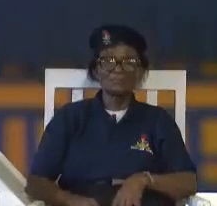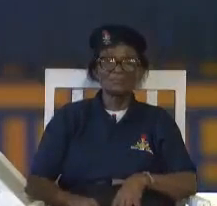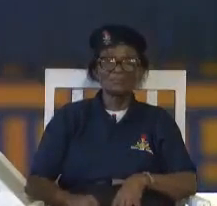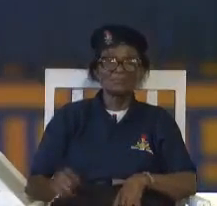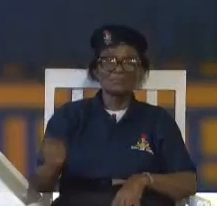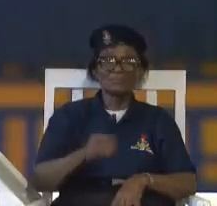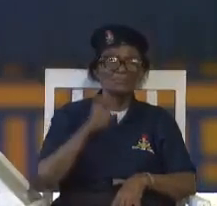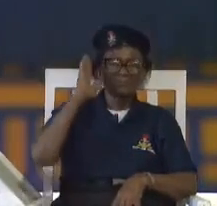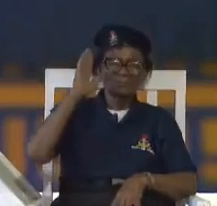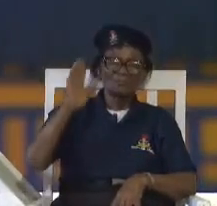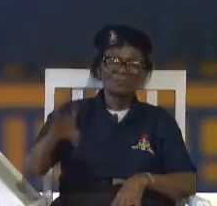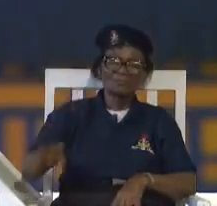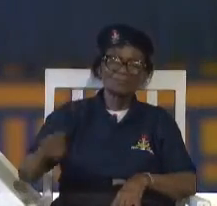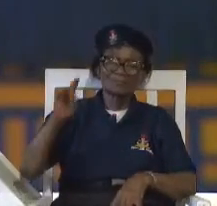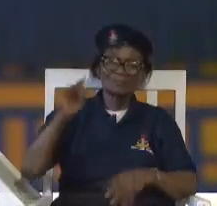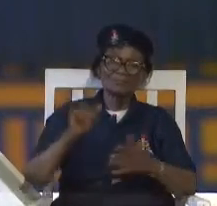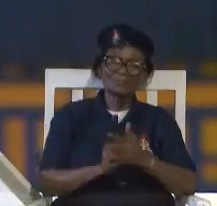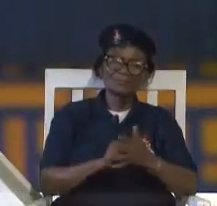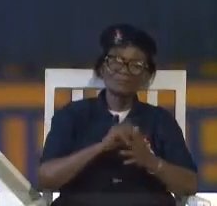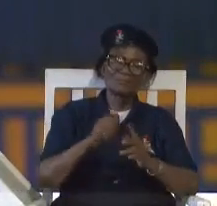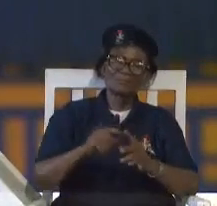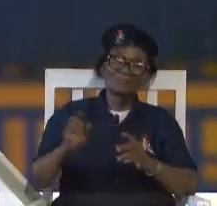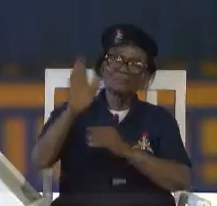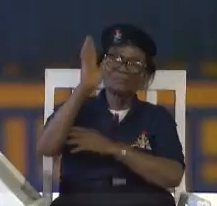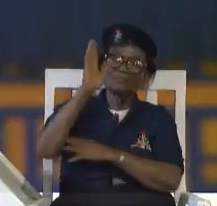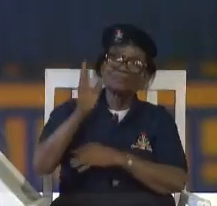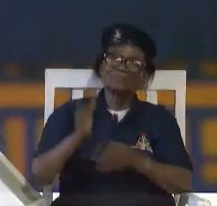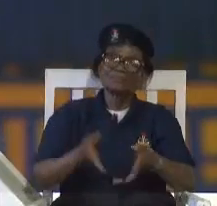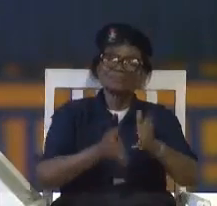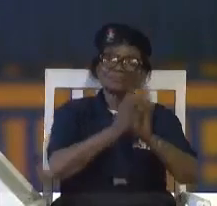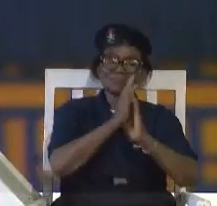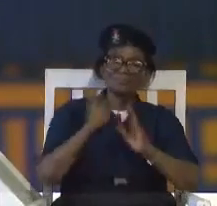you will discover that when God asks you to shout,